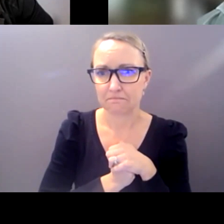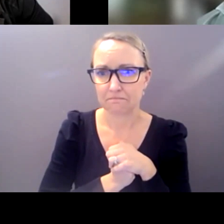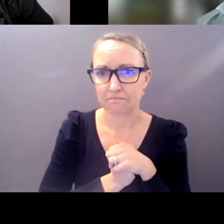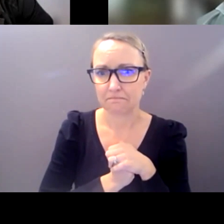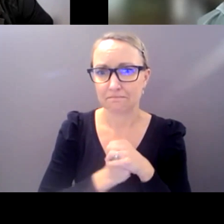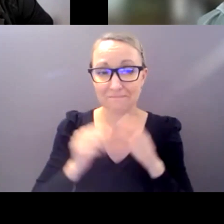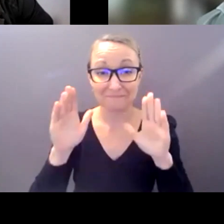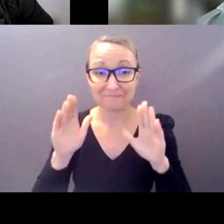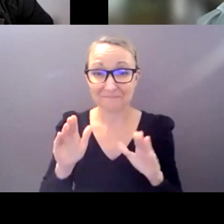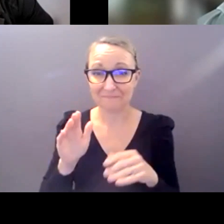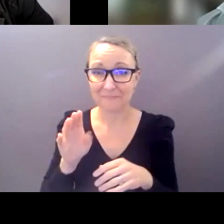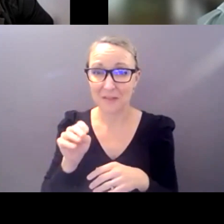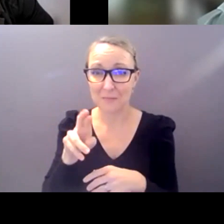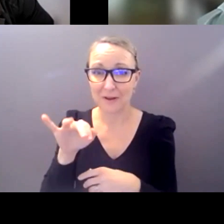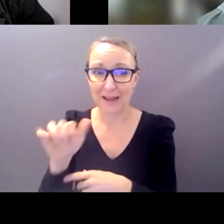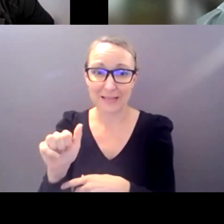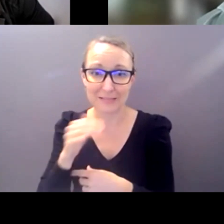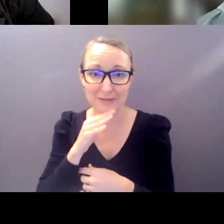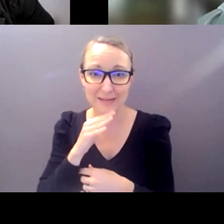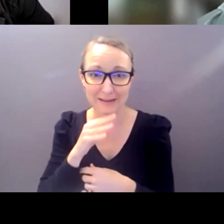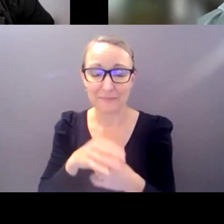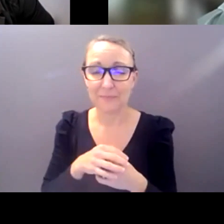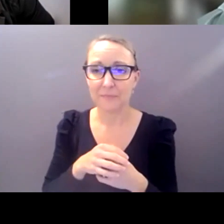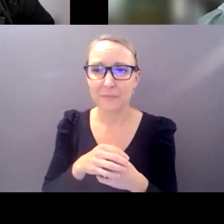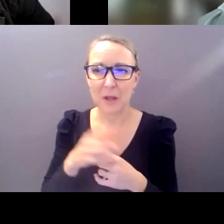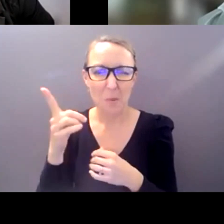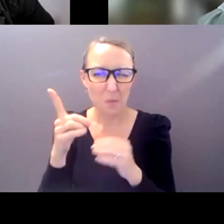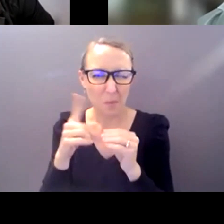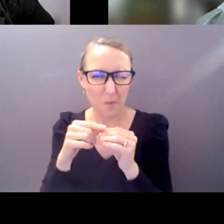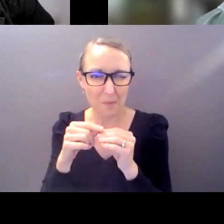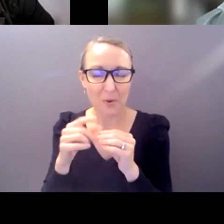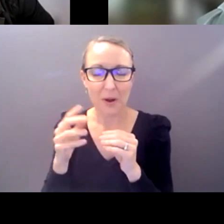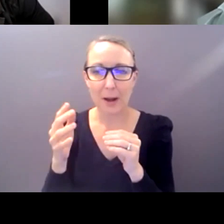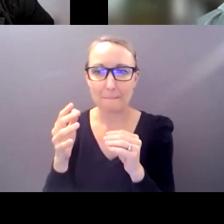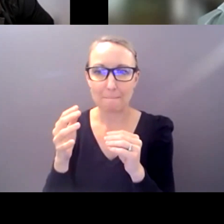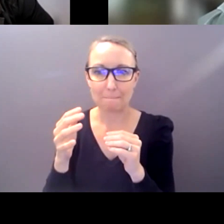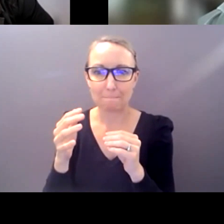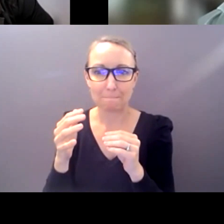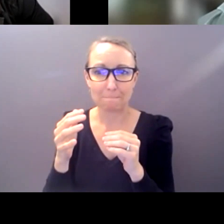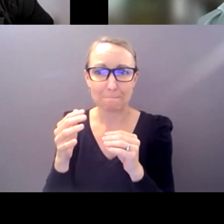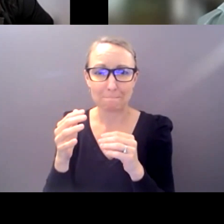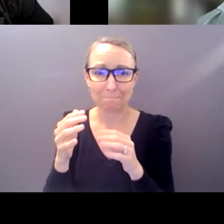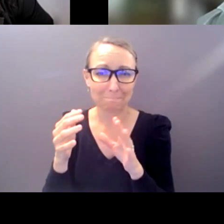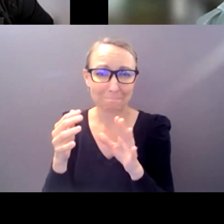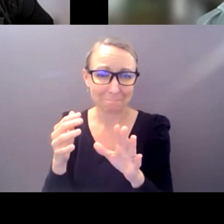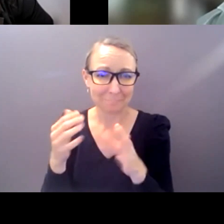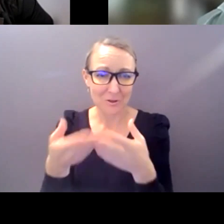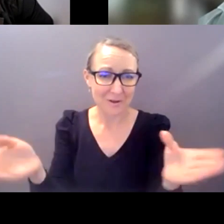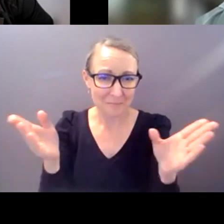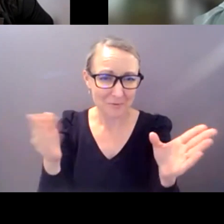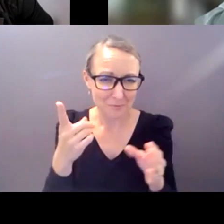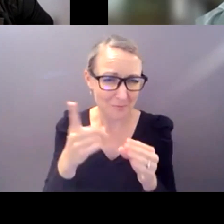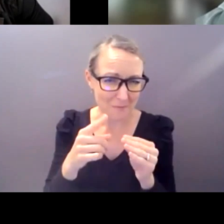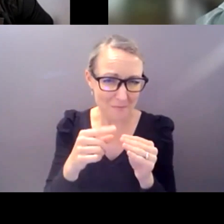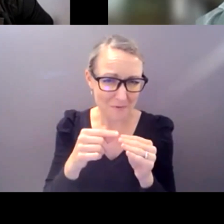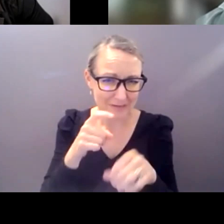Great, fantastic. And I just want to do one more ask. If anybody has a question, they want to have their line open, just